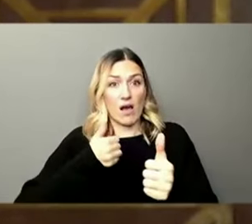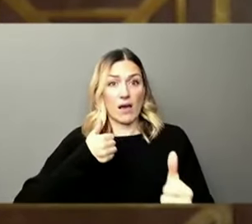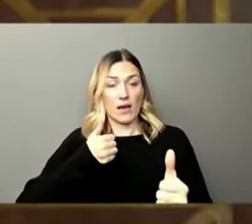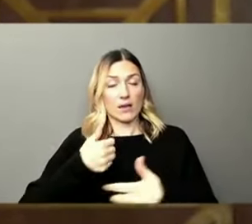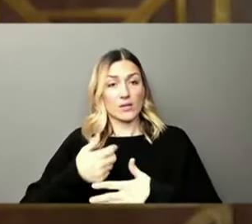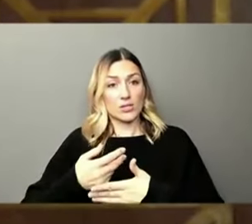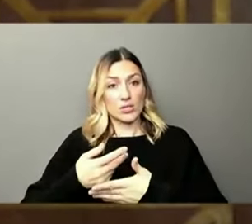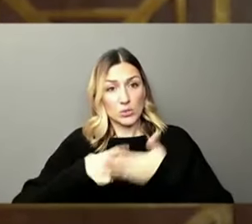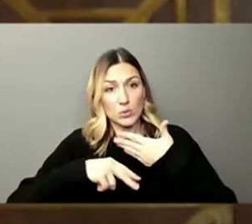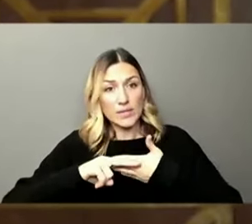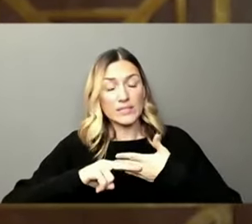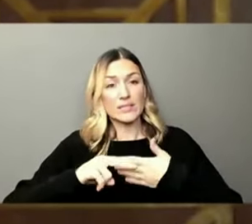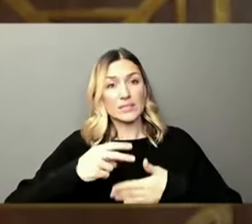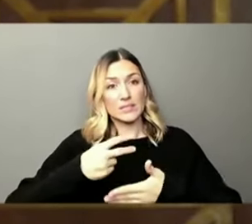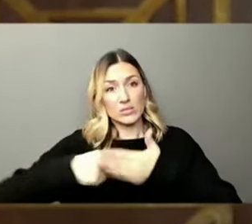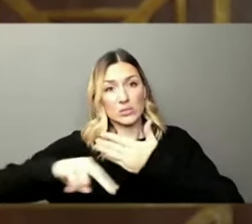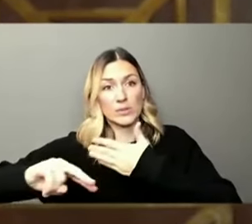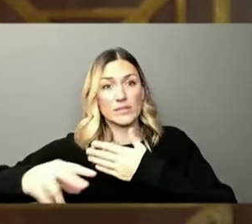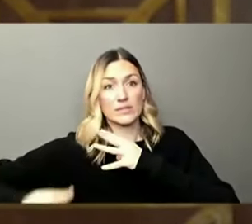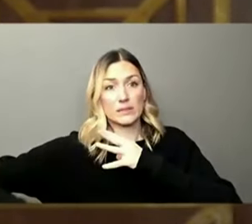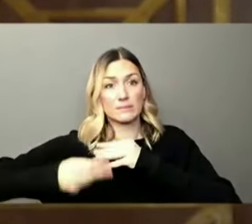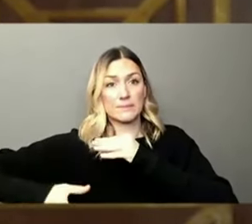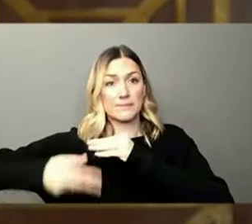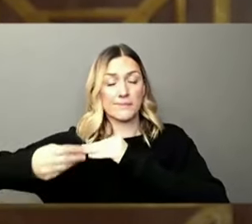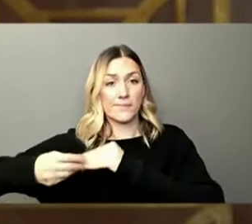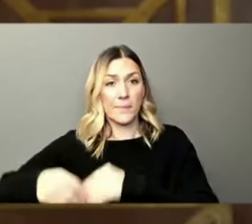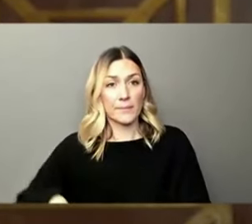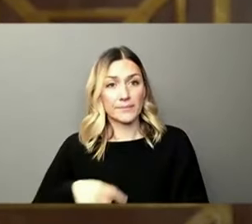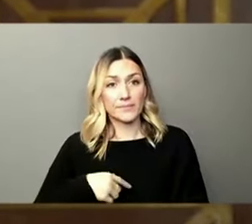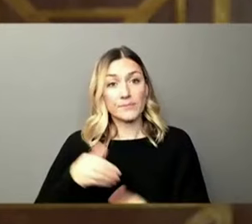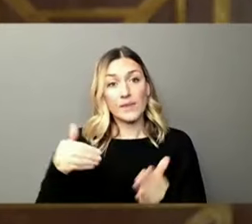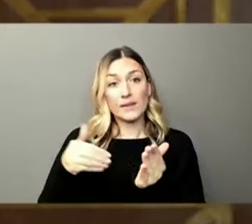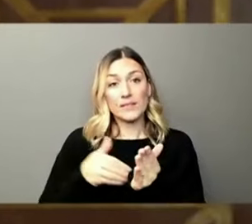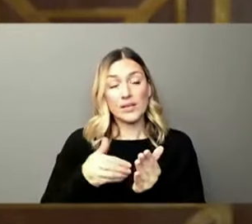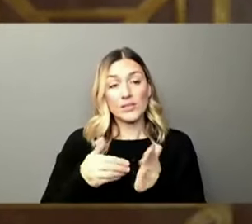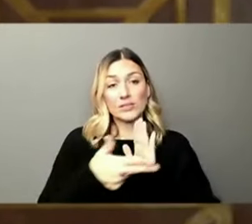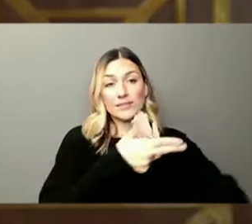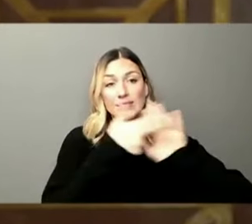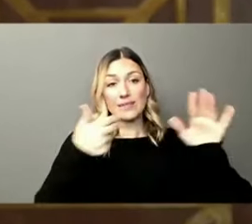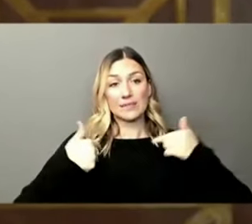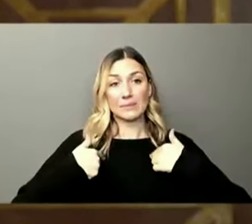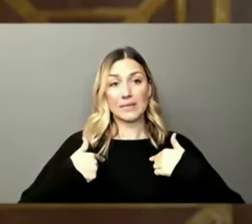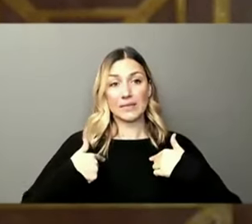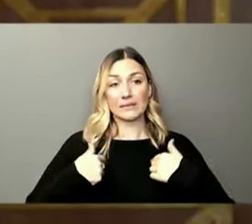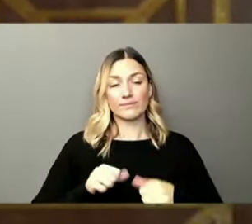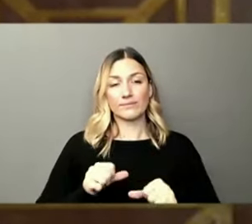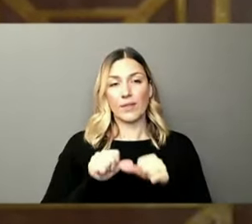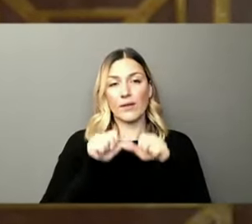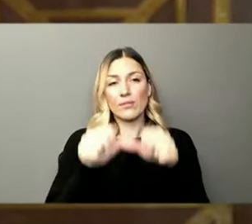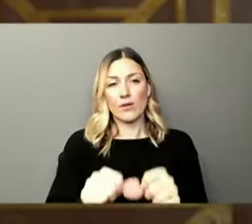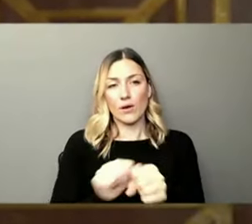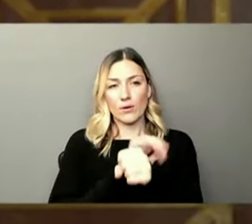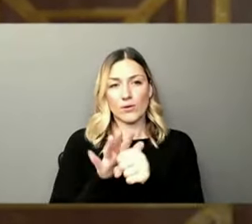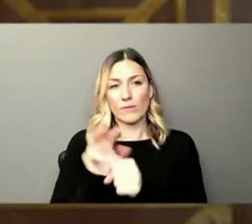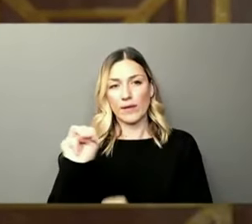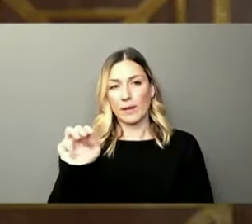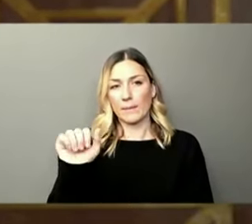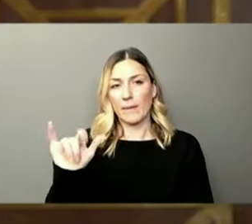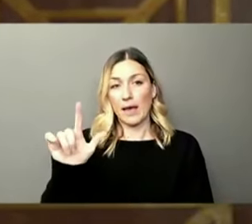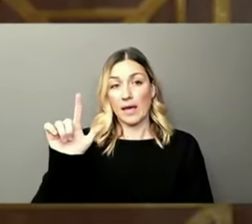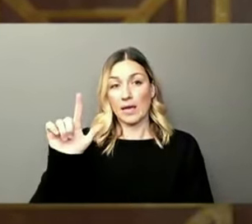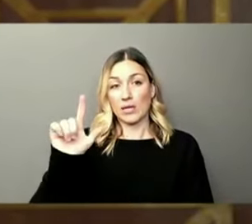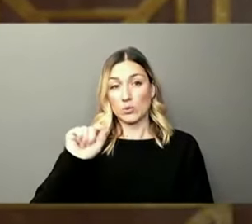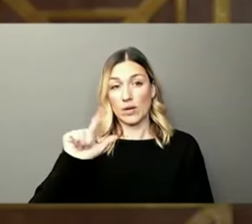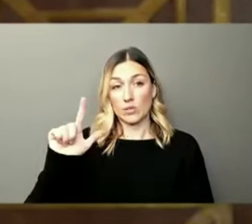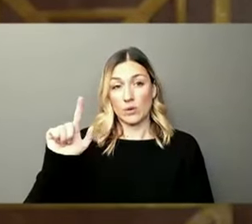into 2 more weeks, and eventually my doctor diagnosed me with long COVID in May 2021. I was lucky to have a